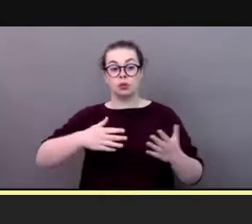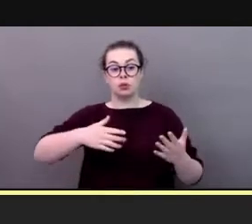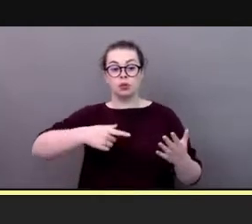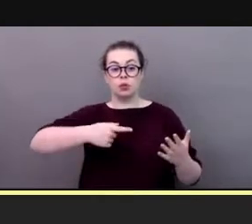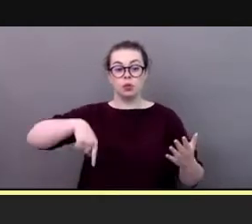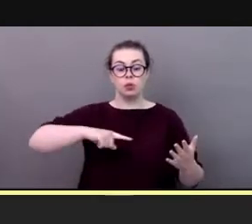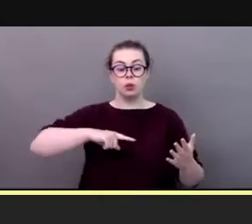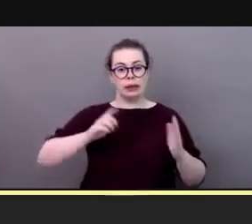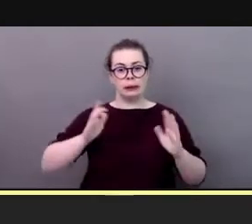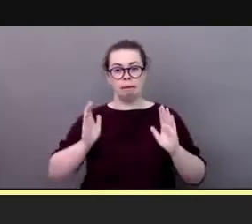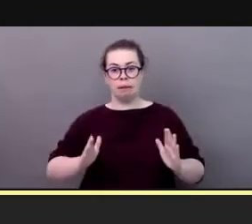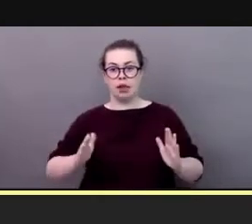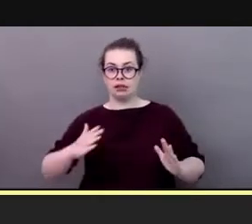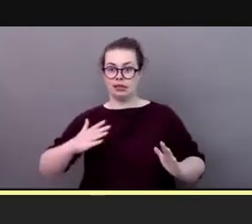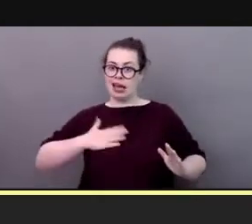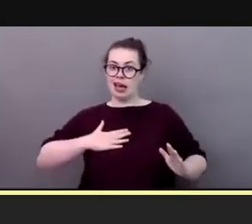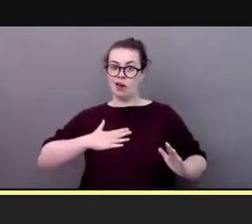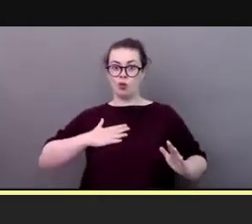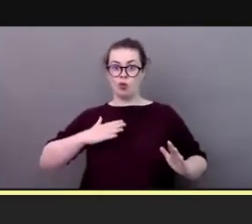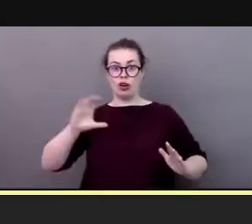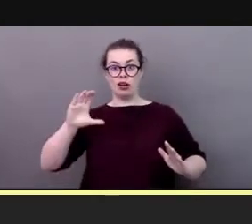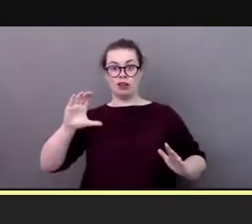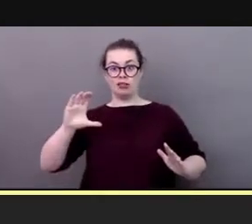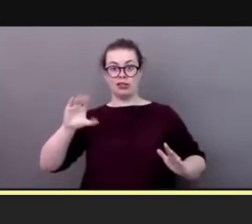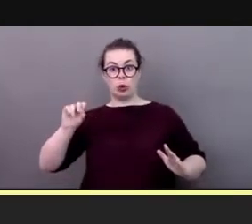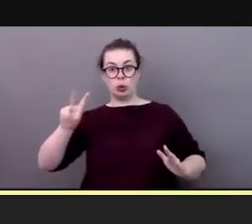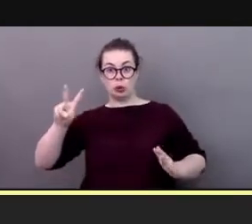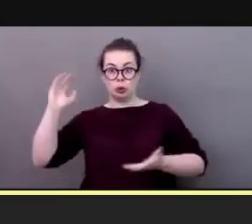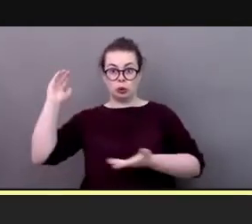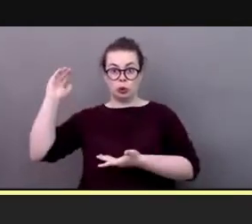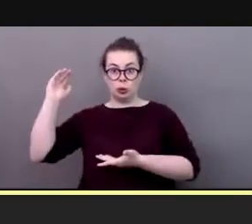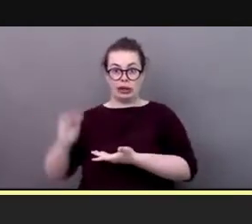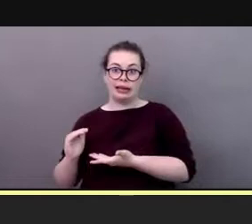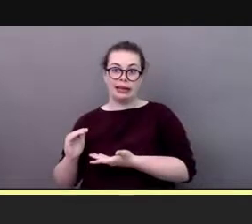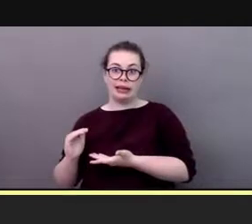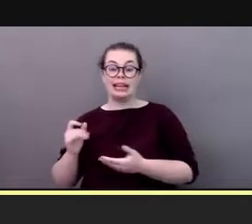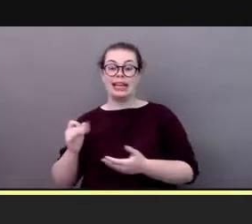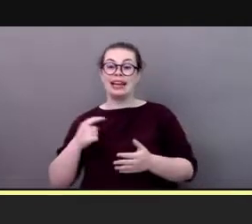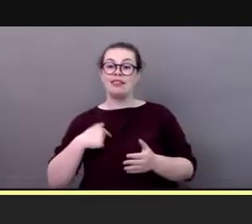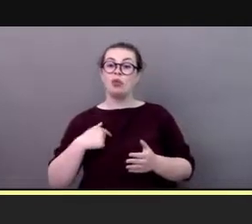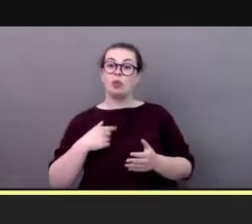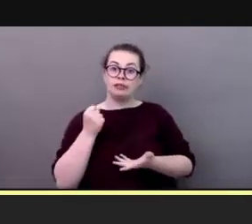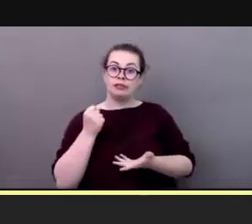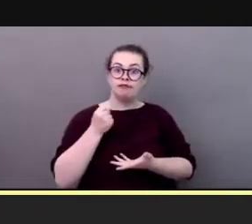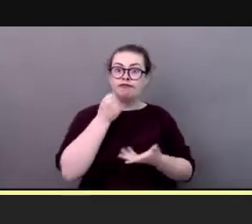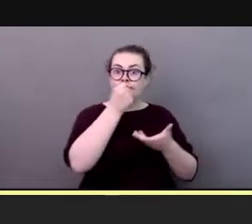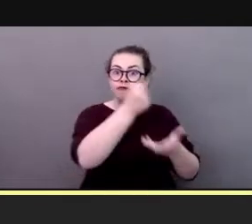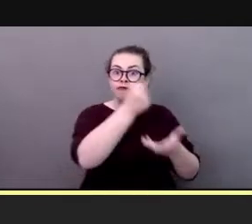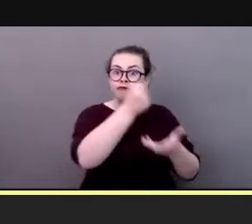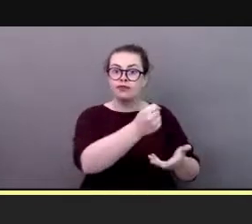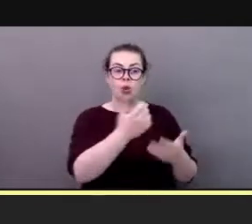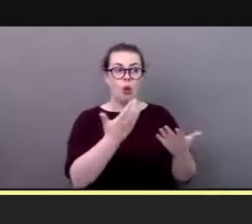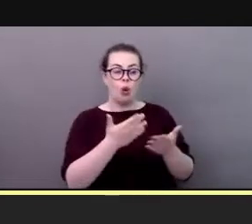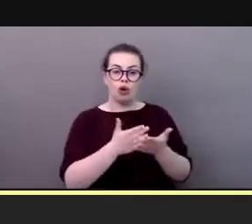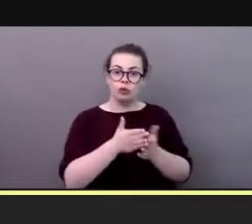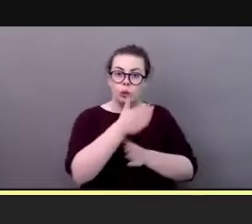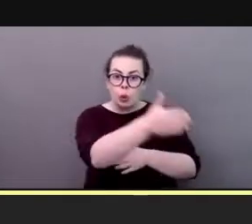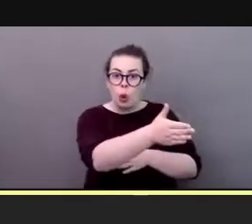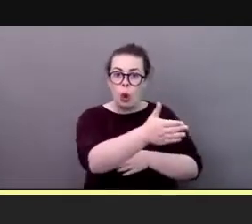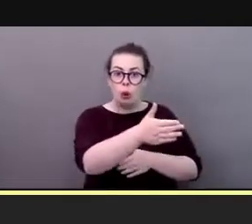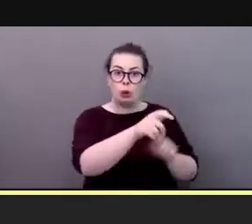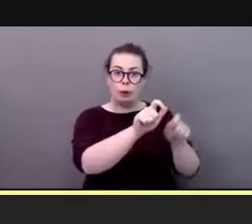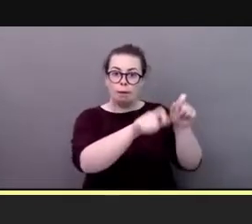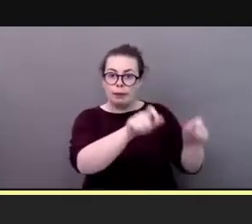our environmental footprint when doing humanitarian aid. This last